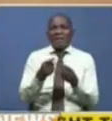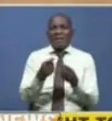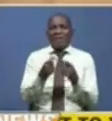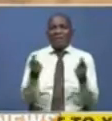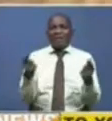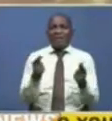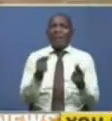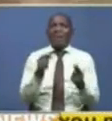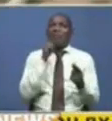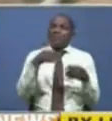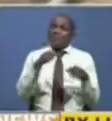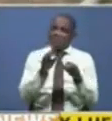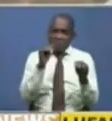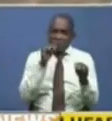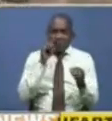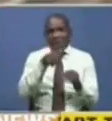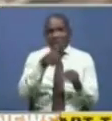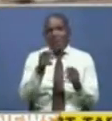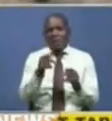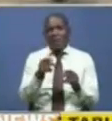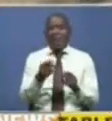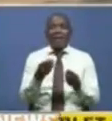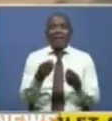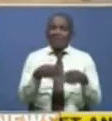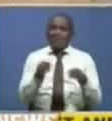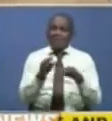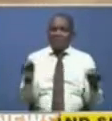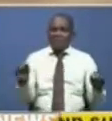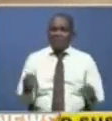land have not been sold to any private investor.